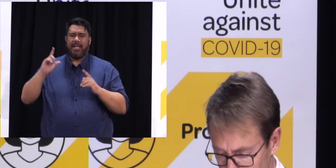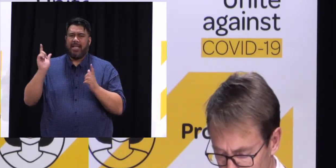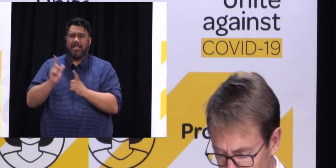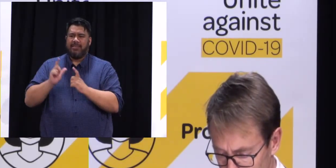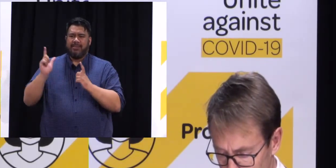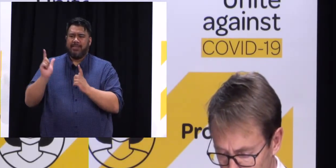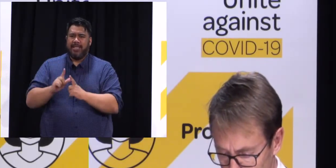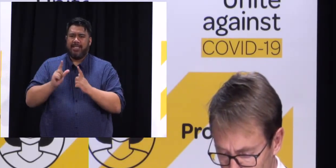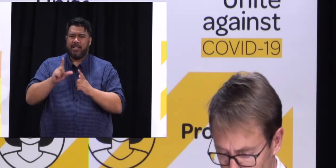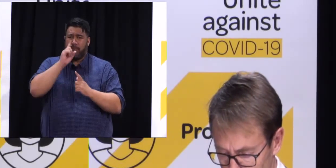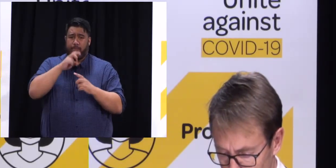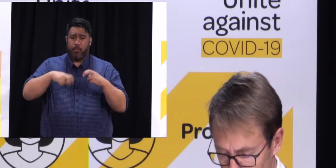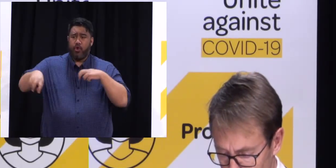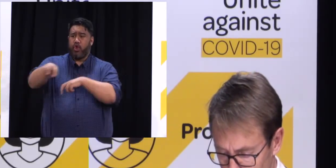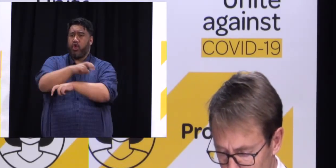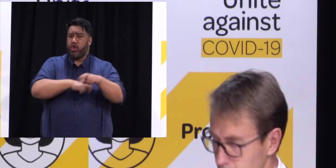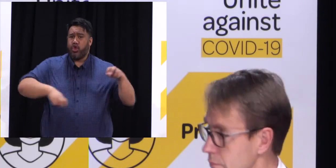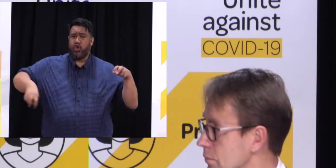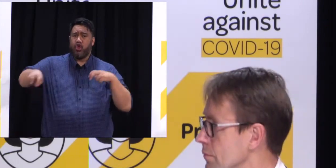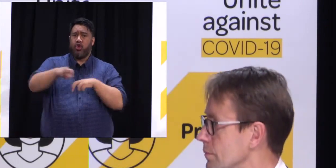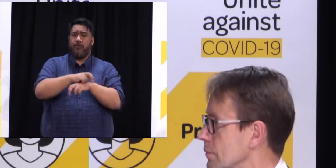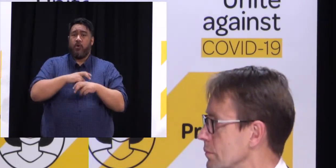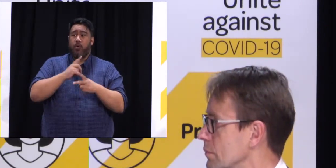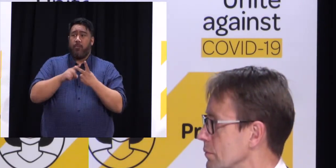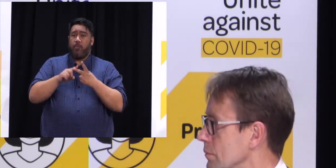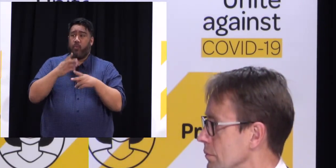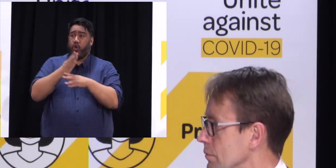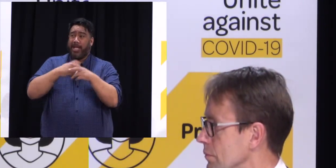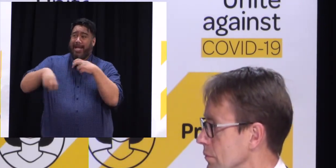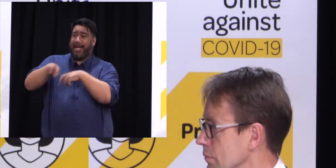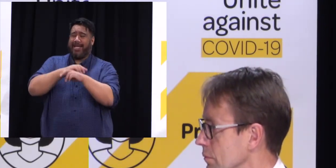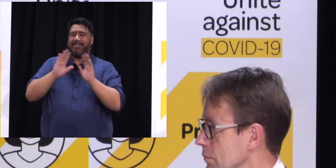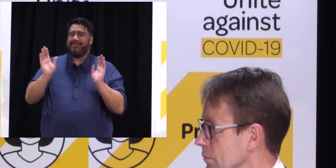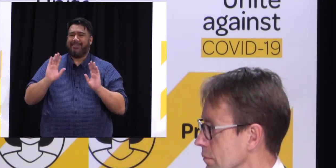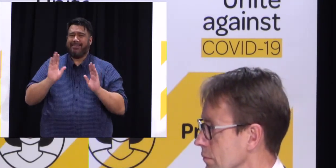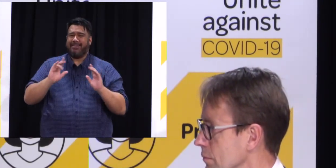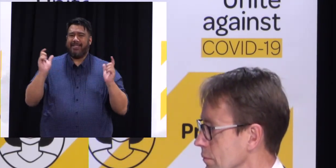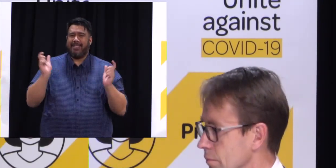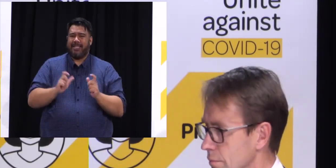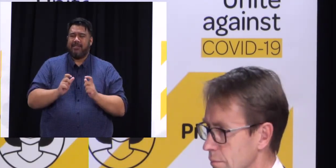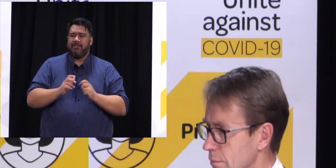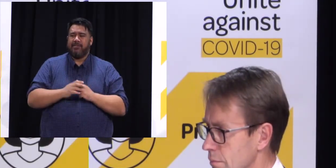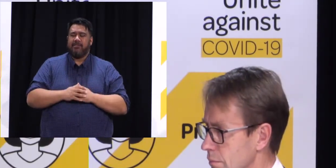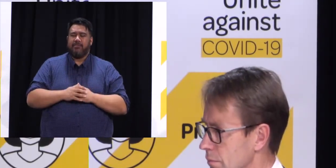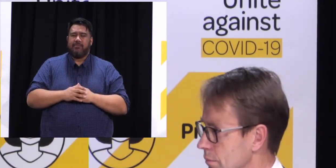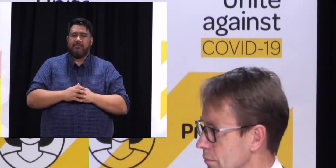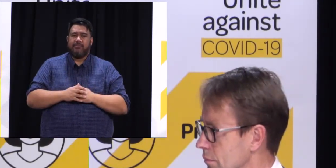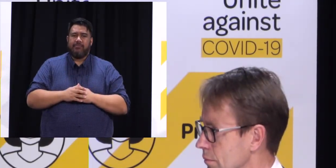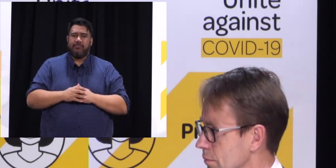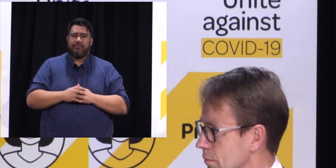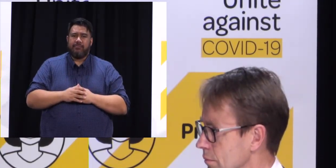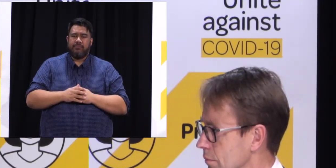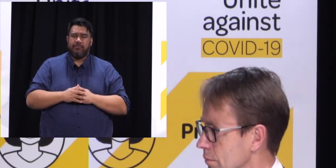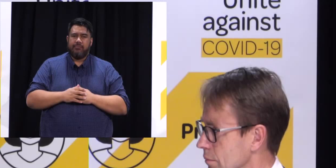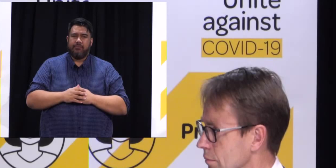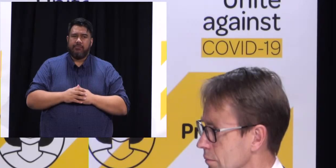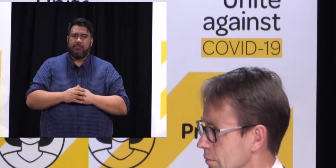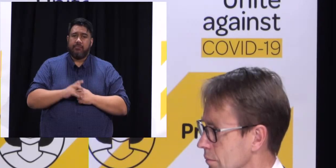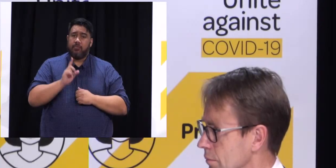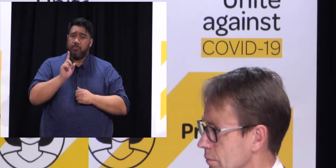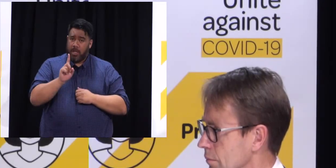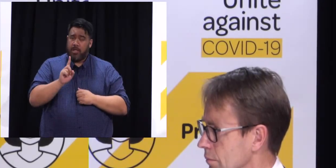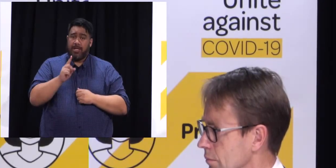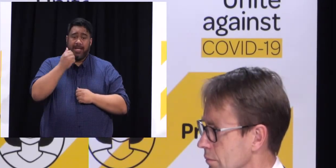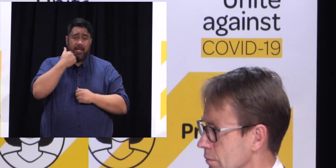as possible who might be out in a workplace, because that risks prolonging our lockdown. At the same time, though, we are staying in